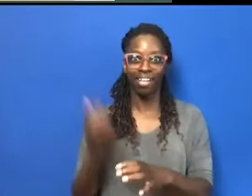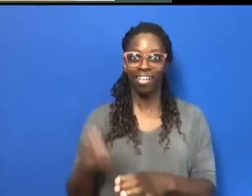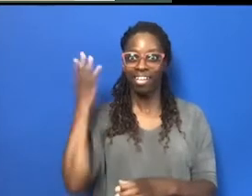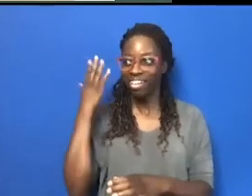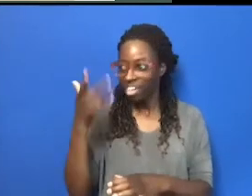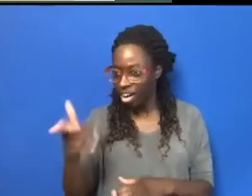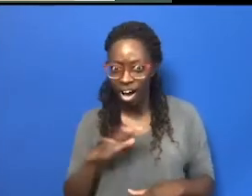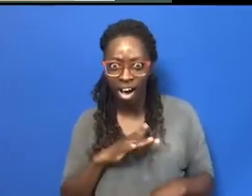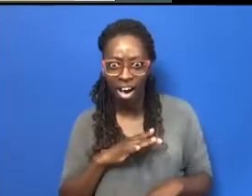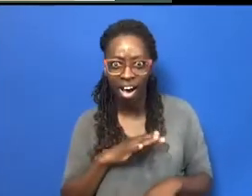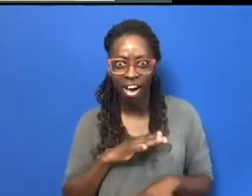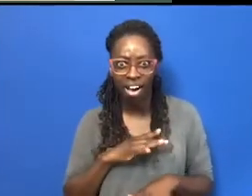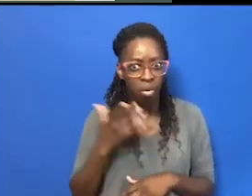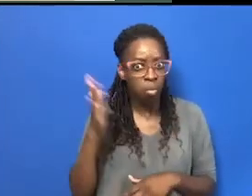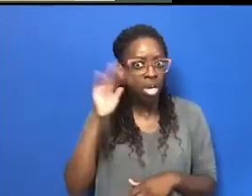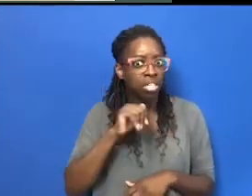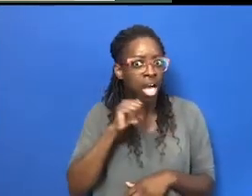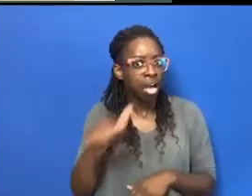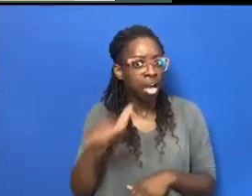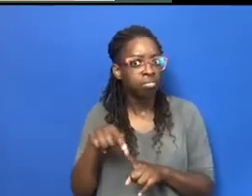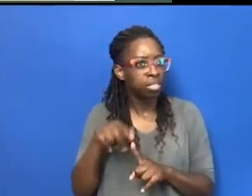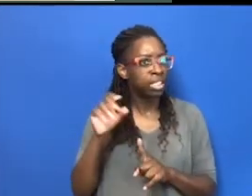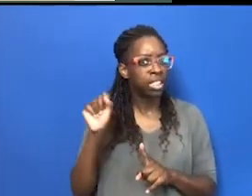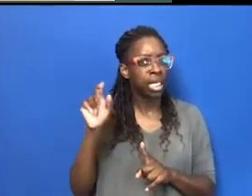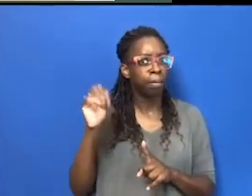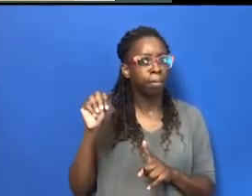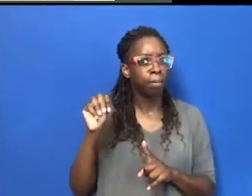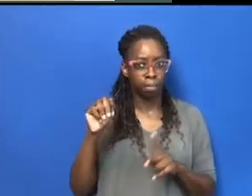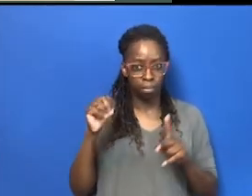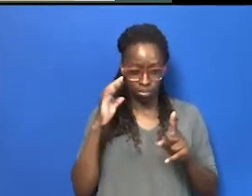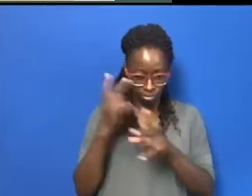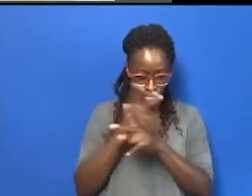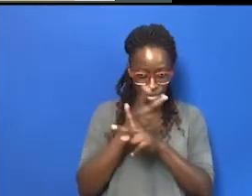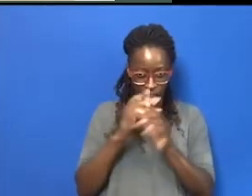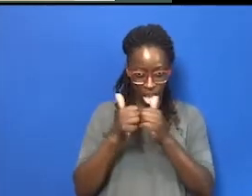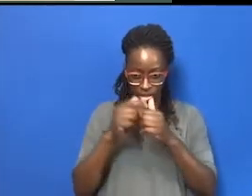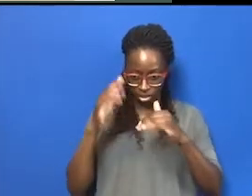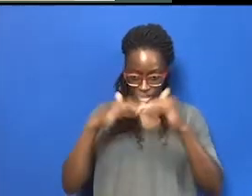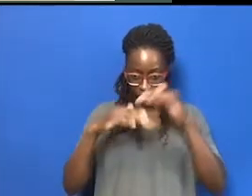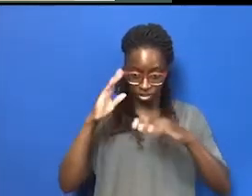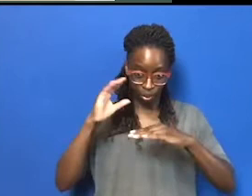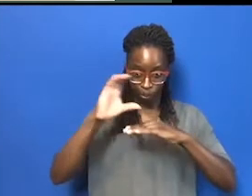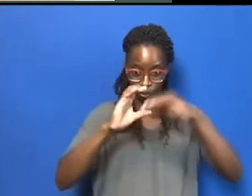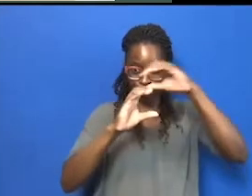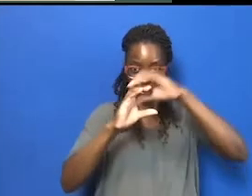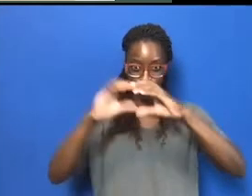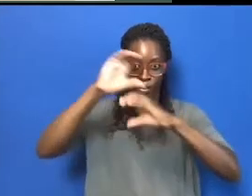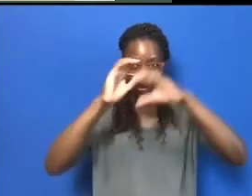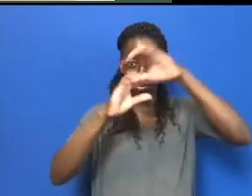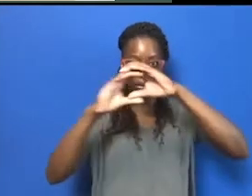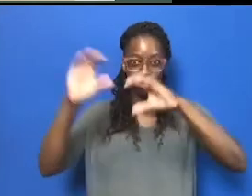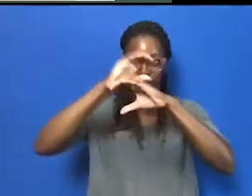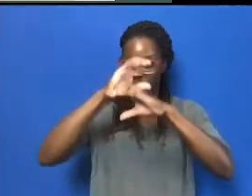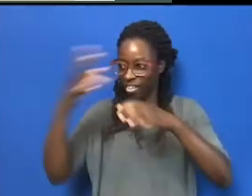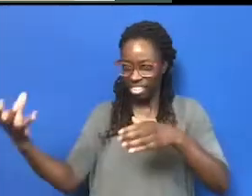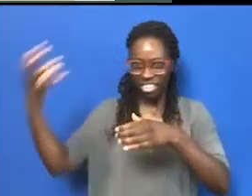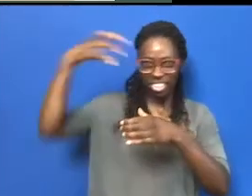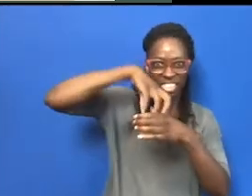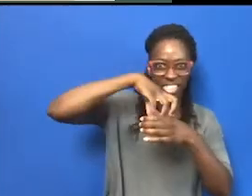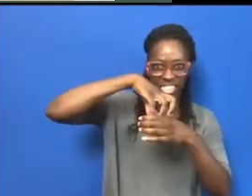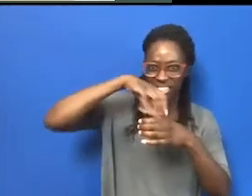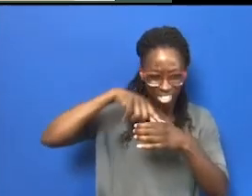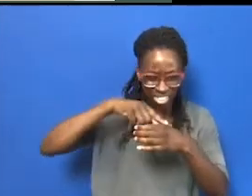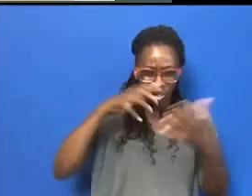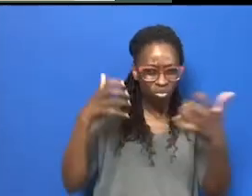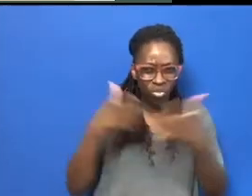some STEM concepts, thinking about stacking and building and different container lids on different items, and just all the kinds of toys and games you